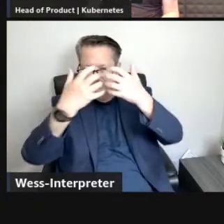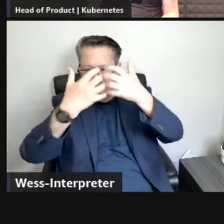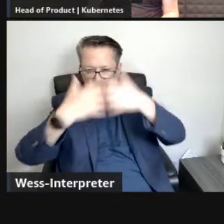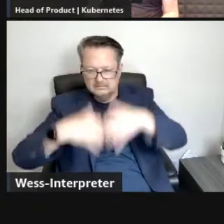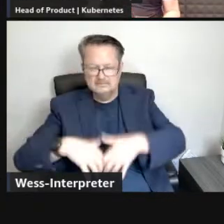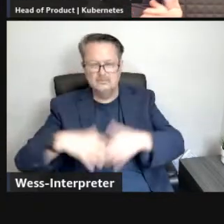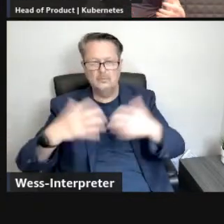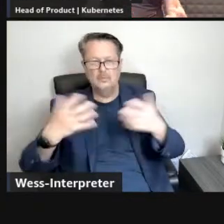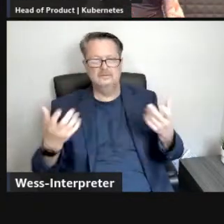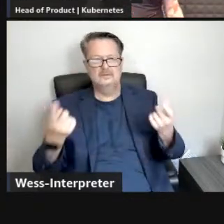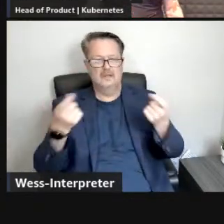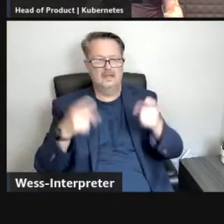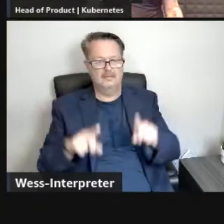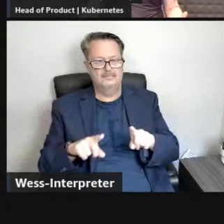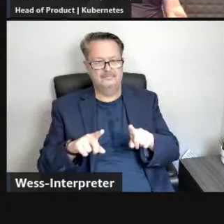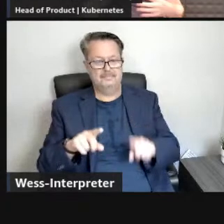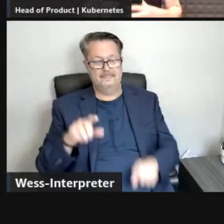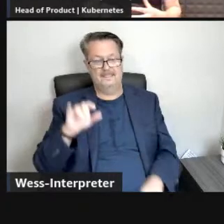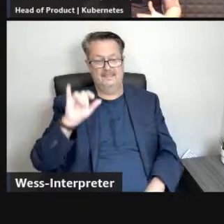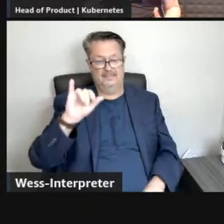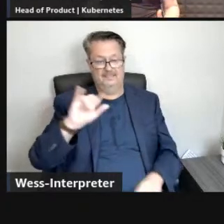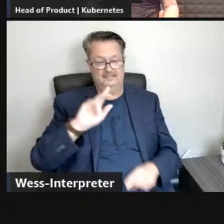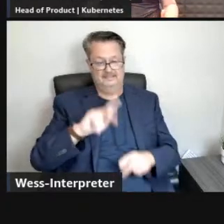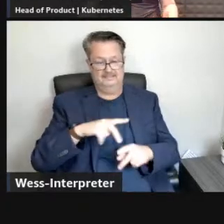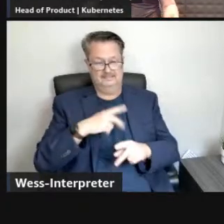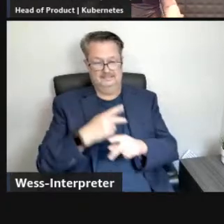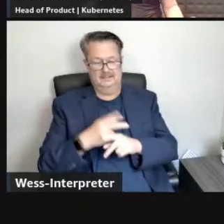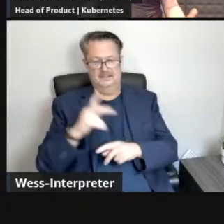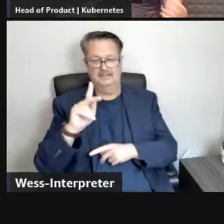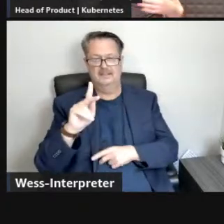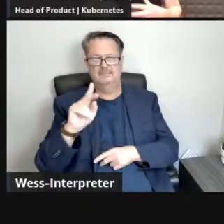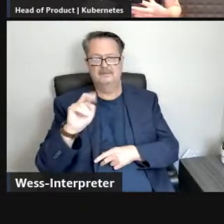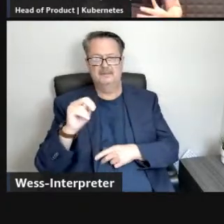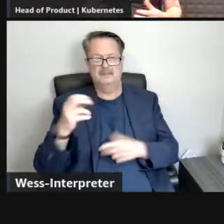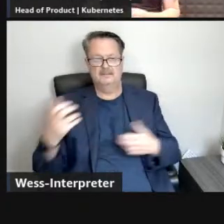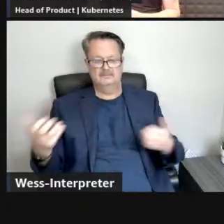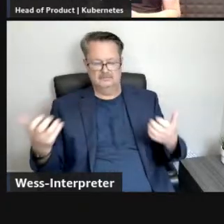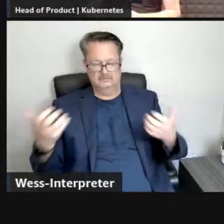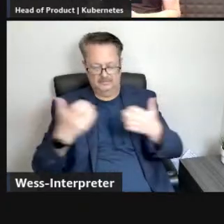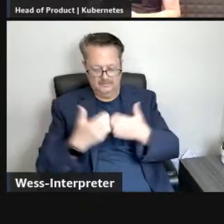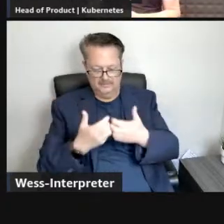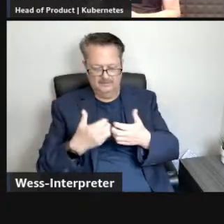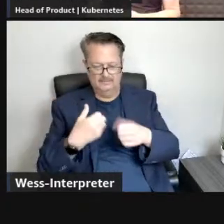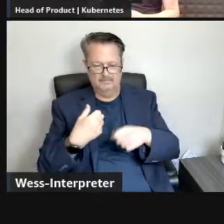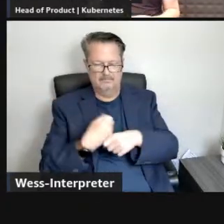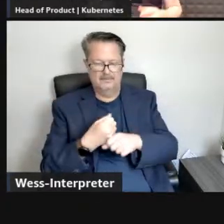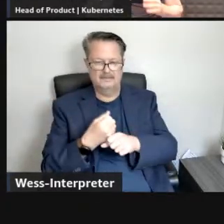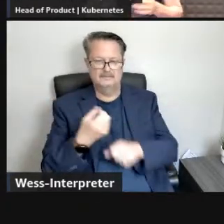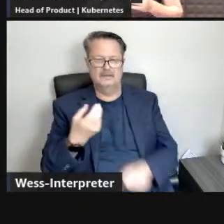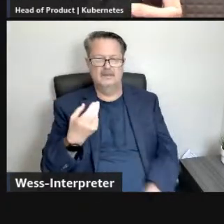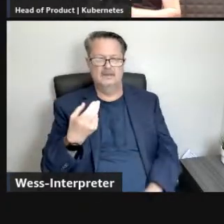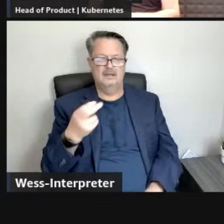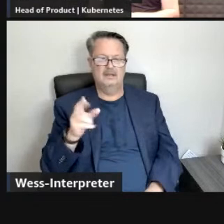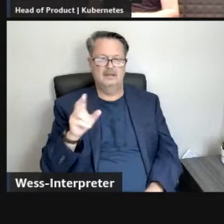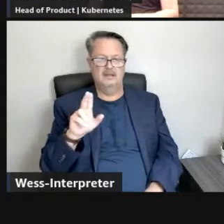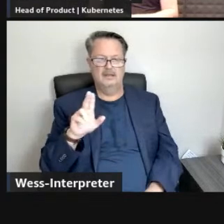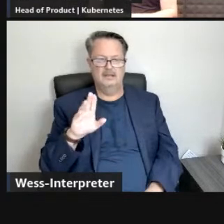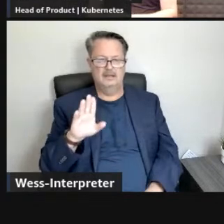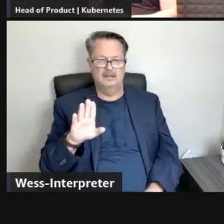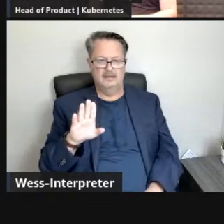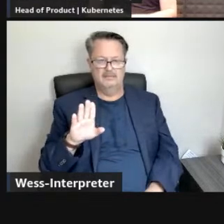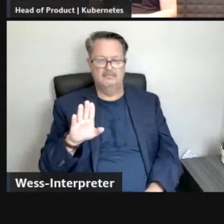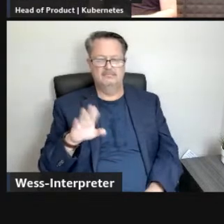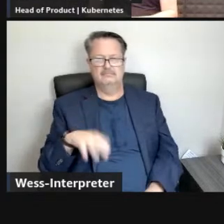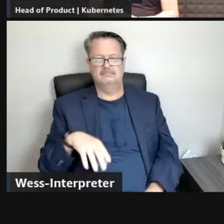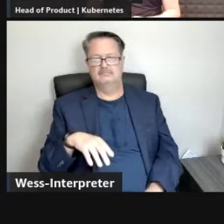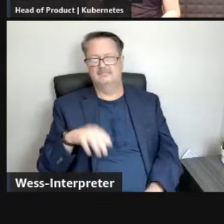So this kind of pulls Kubernetes together, makes it a hub for all your operations. So this is the first thing we're doing to